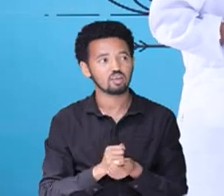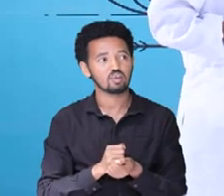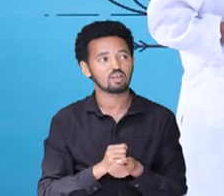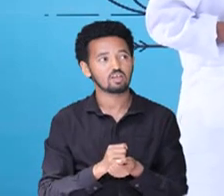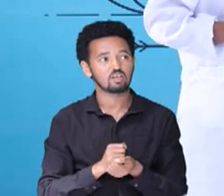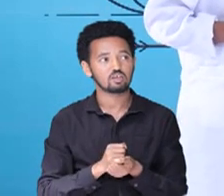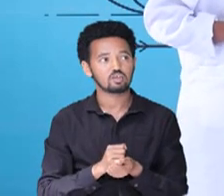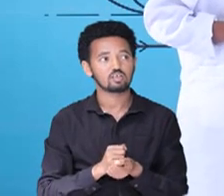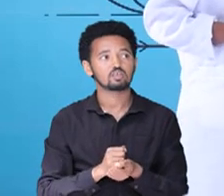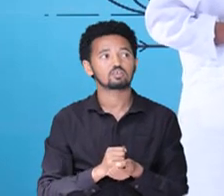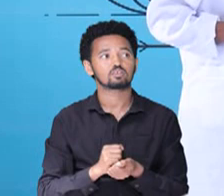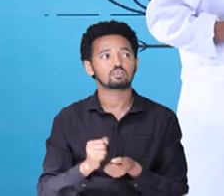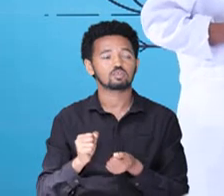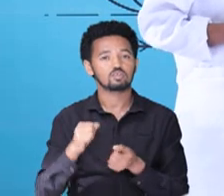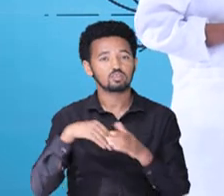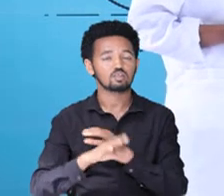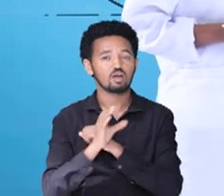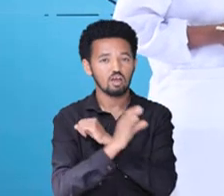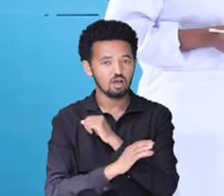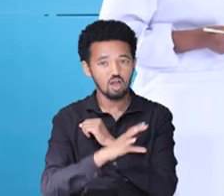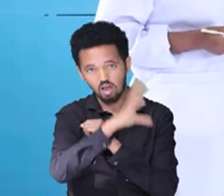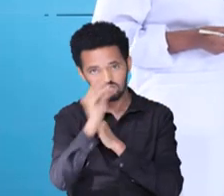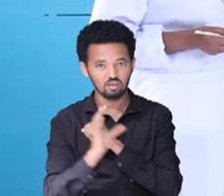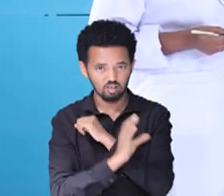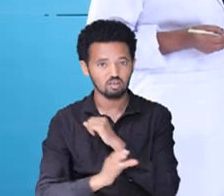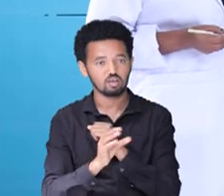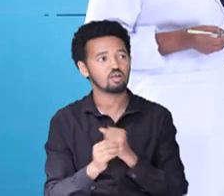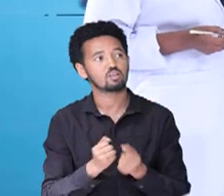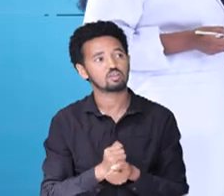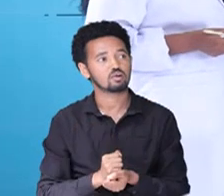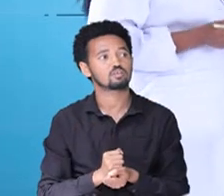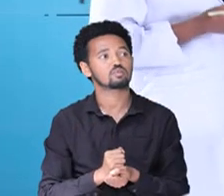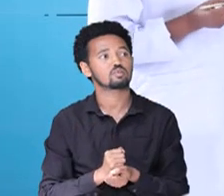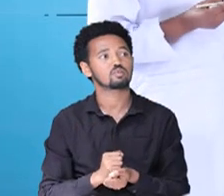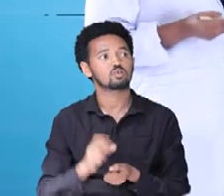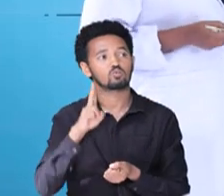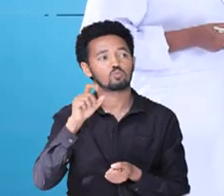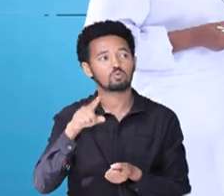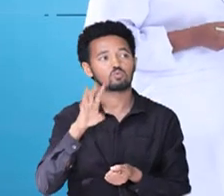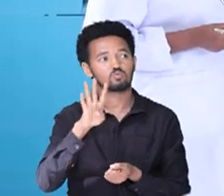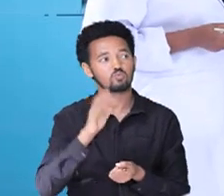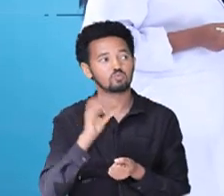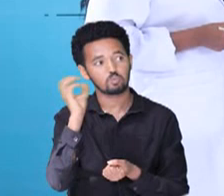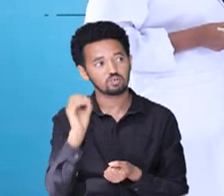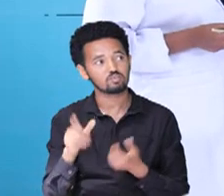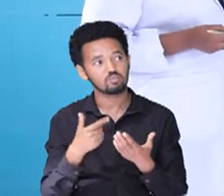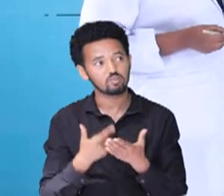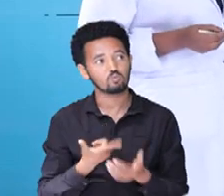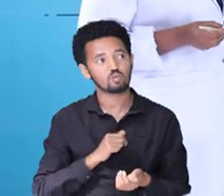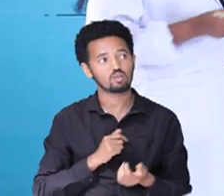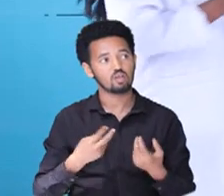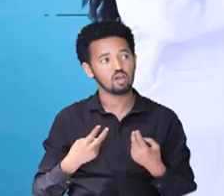rate of Africa reaches 2.4%. To find growth rate, we